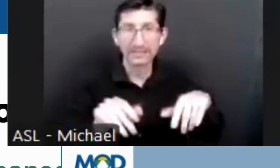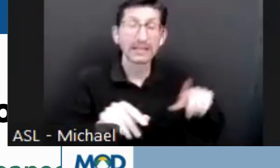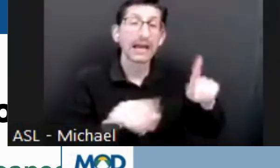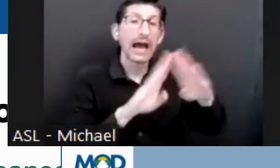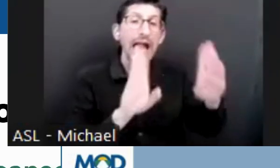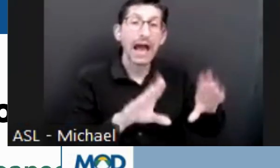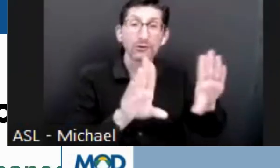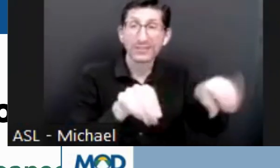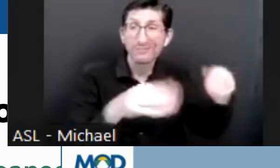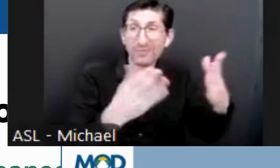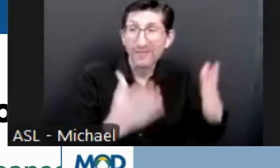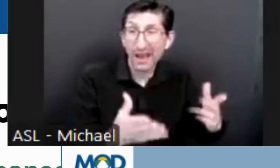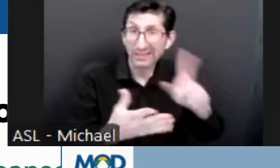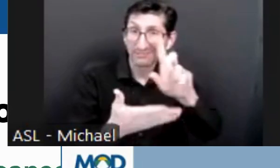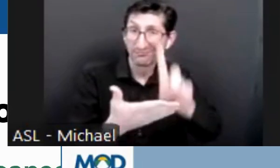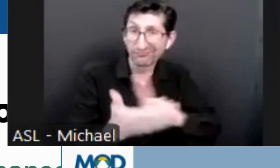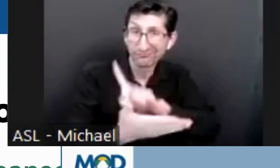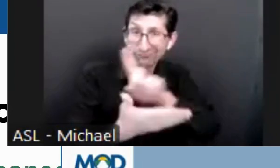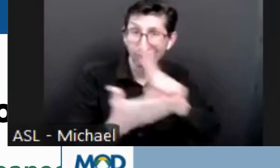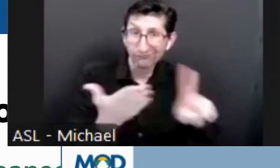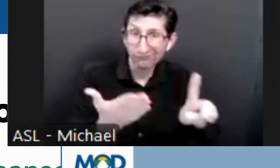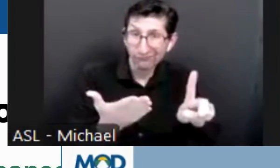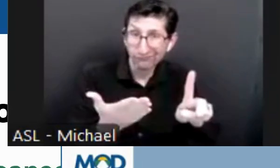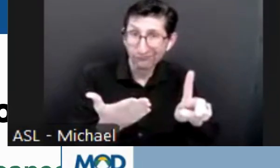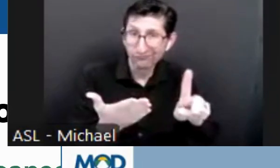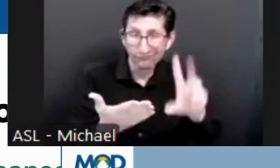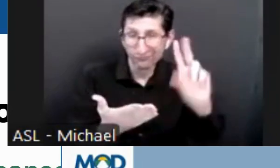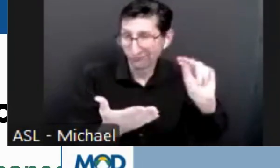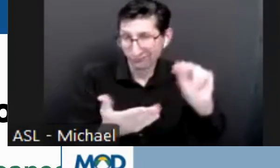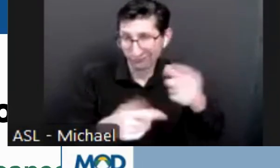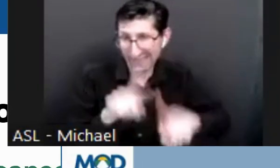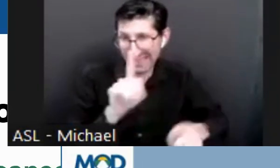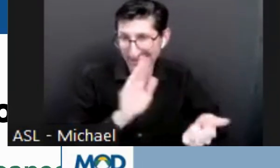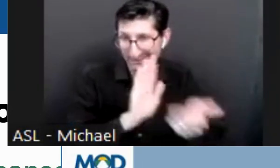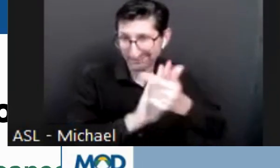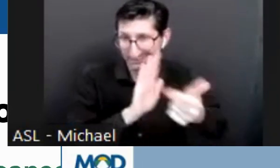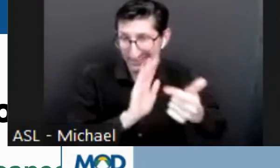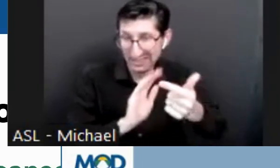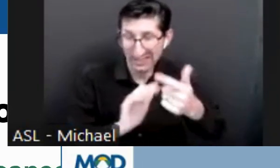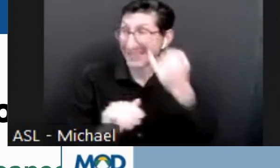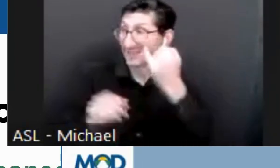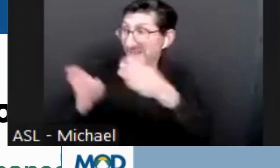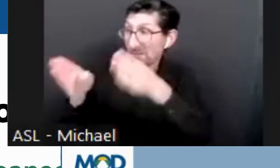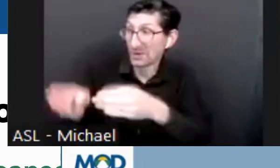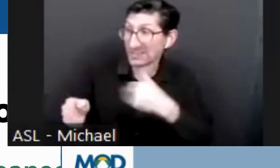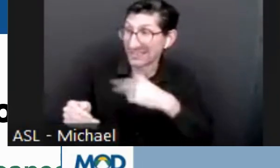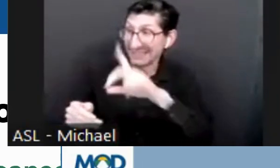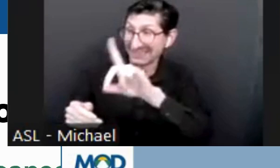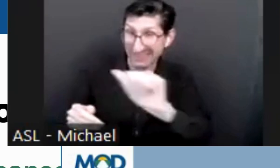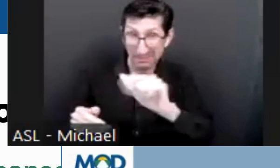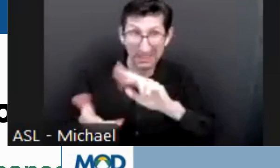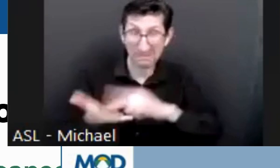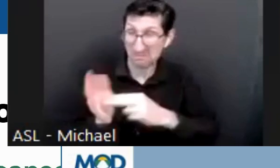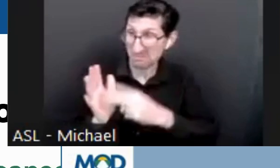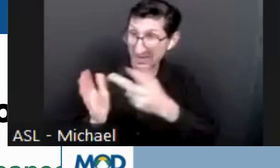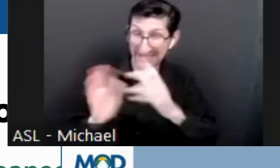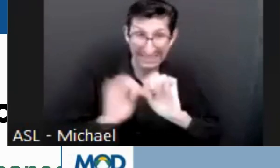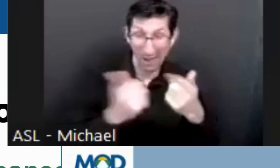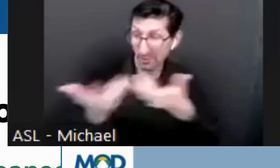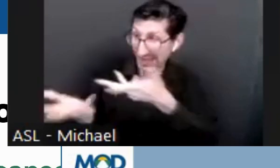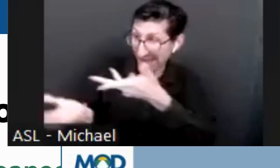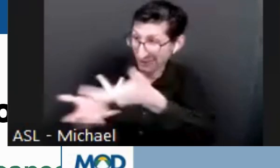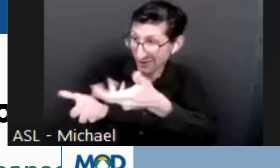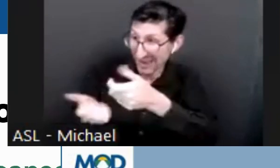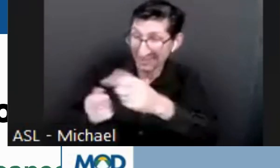providers are prohibited from treating residents differently because they have disabilities. That's really the basic definition of